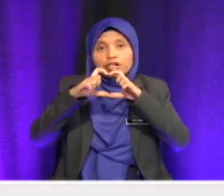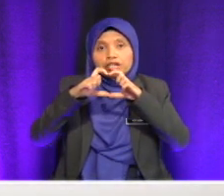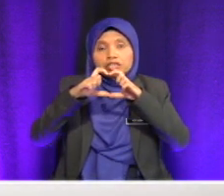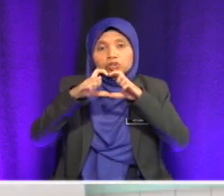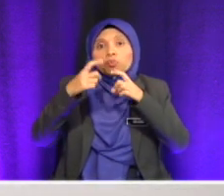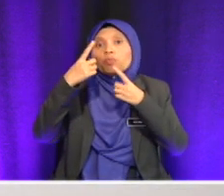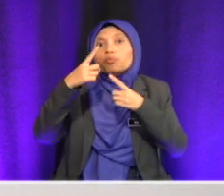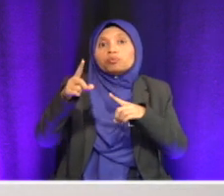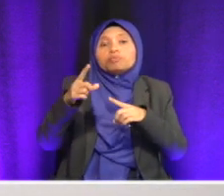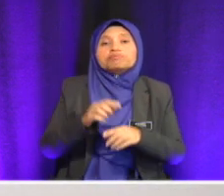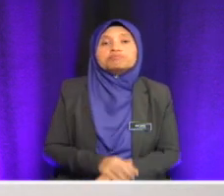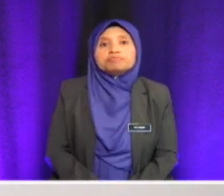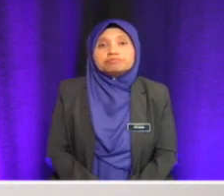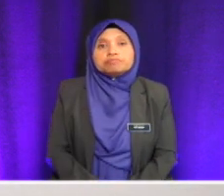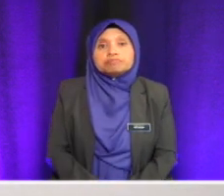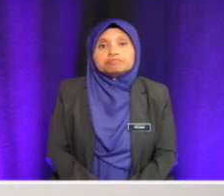keyword?